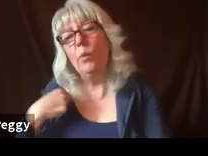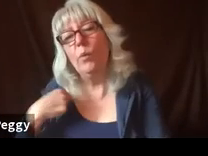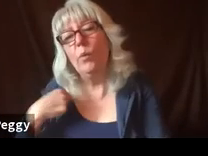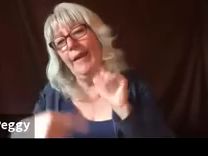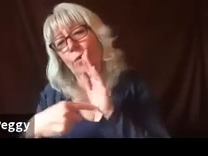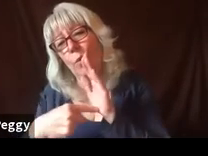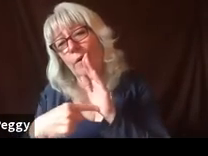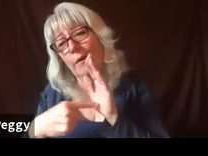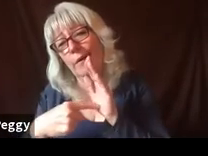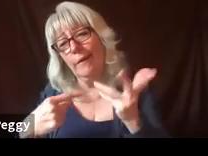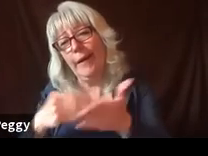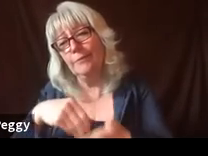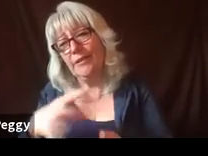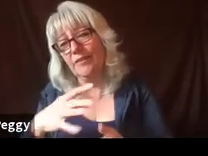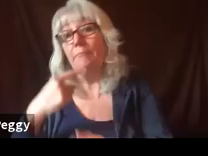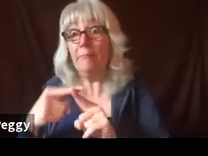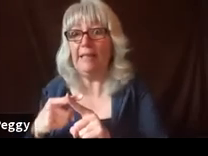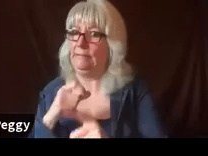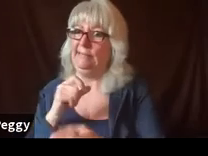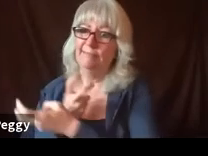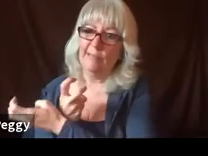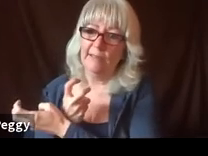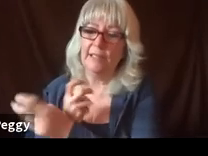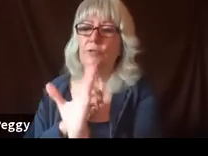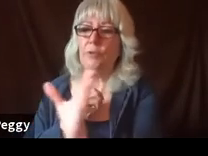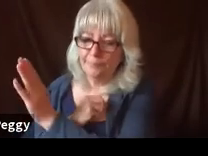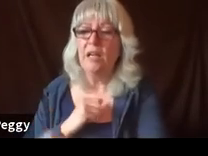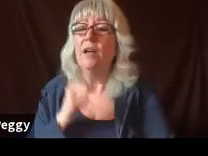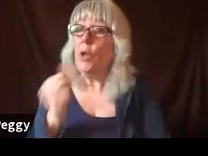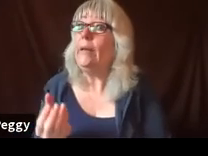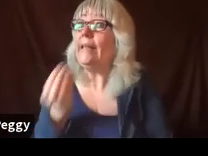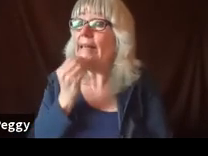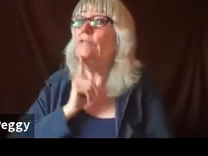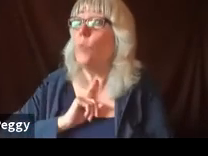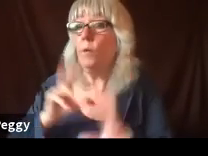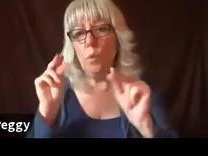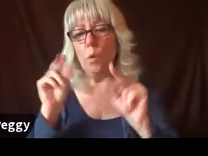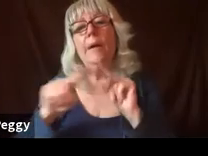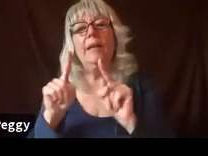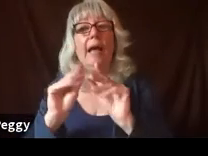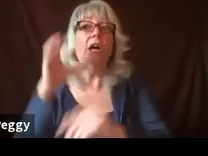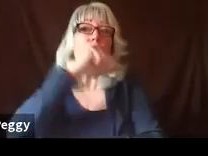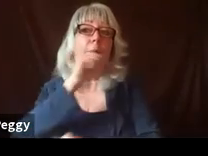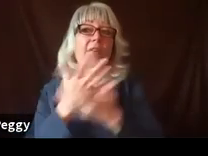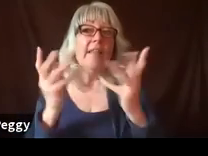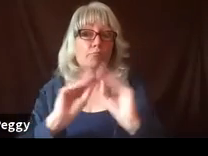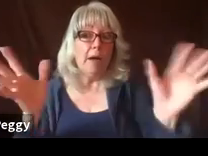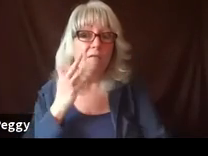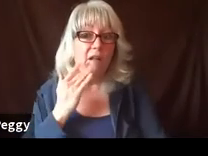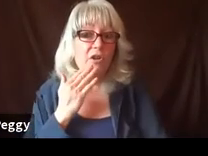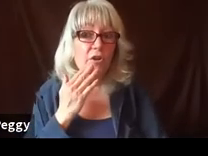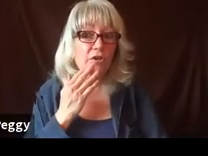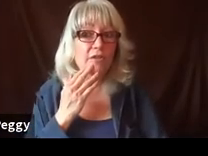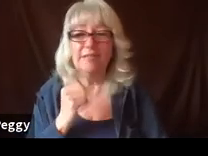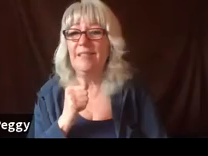they're toxic. Okay, so don't eat the paint. Just assume everything with bright colors is dangerous for you. Even food